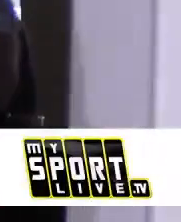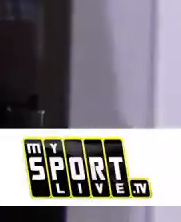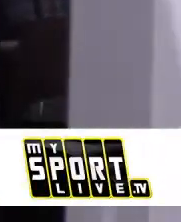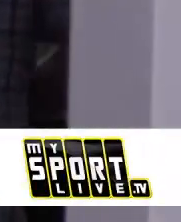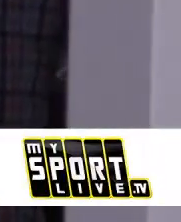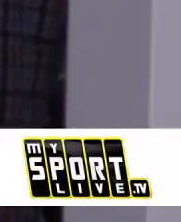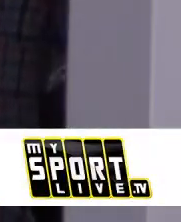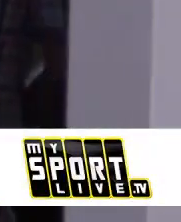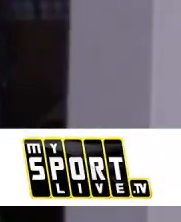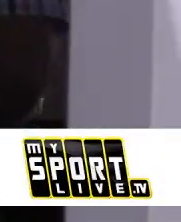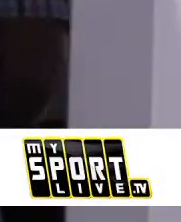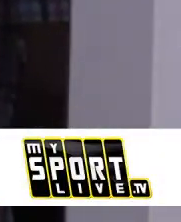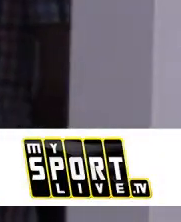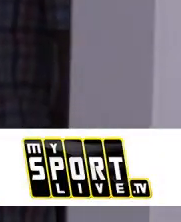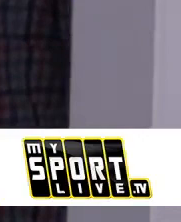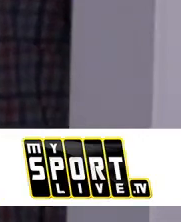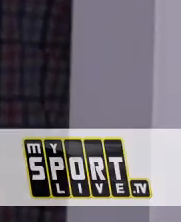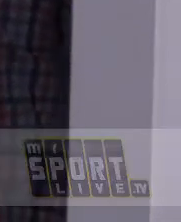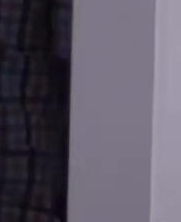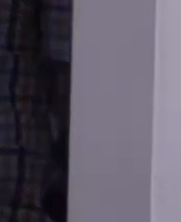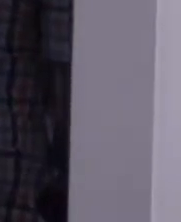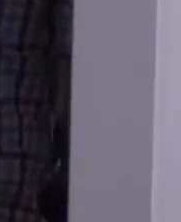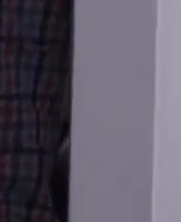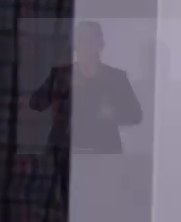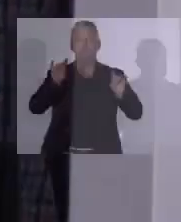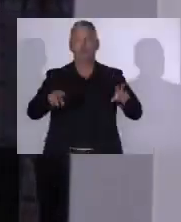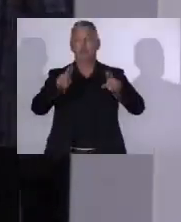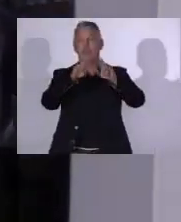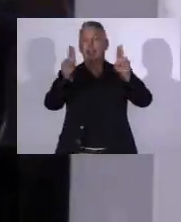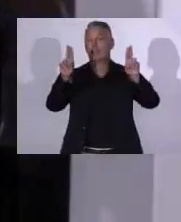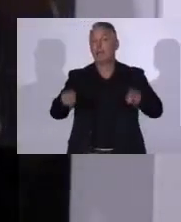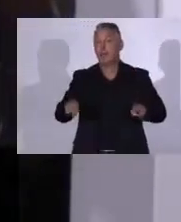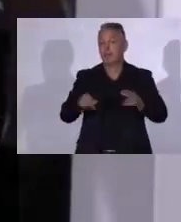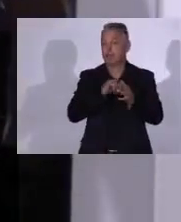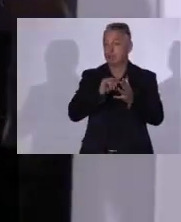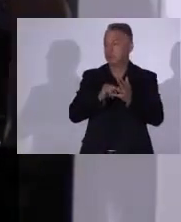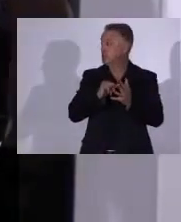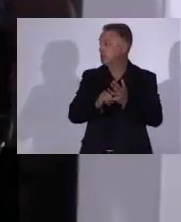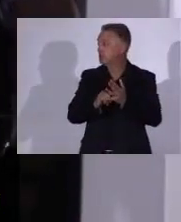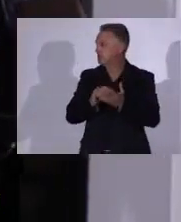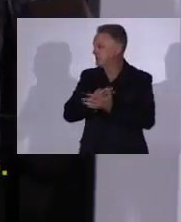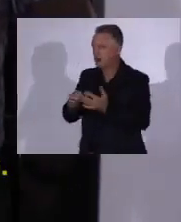Sean. I'm here from the Australian Camps Association, and how do I make this go forward, Sean?